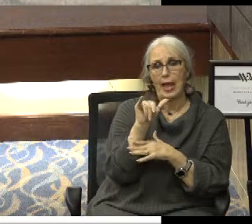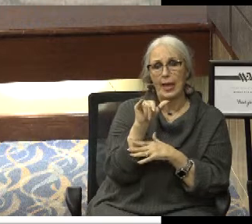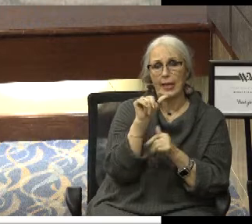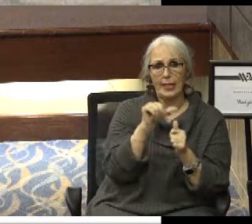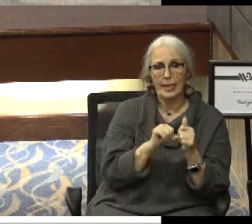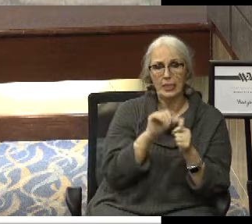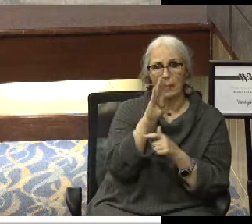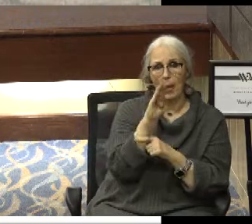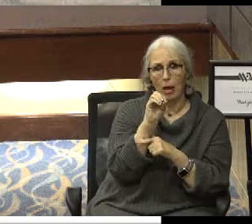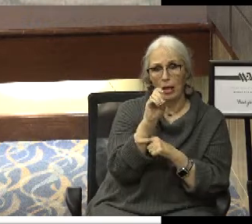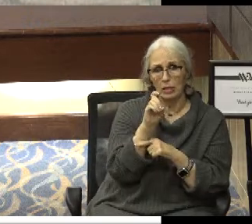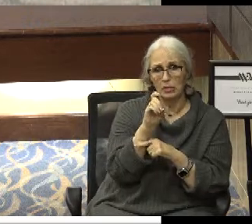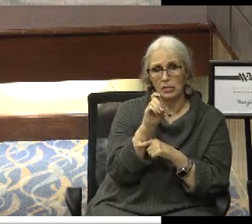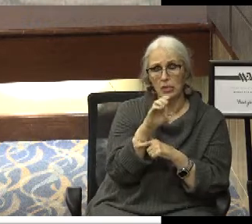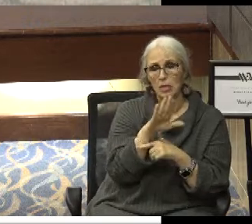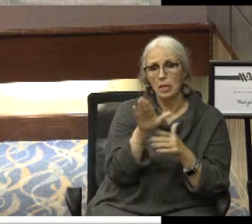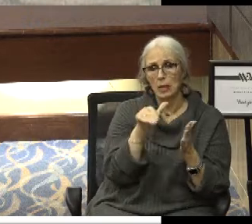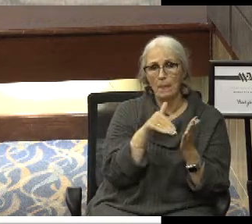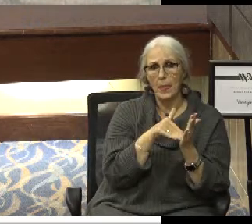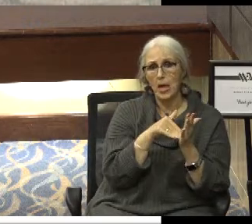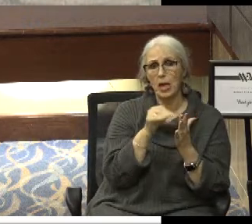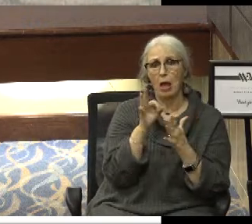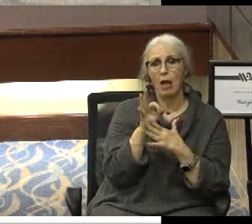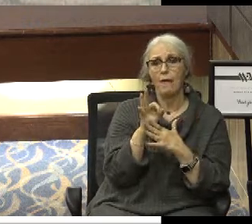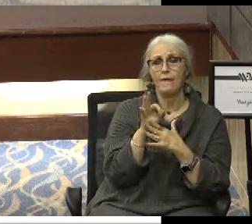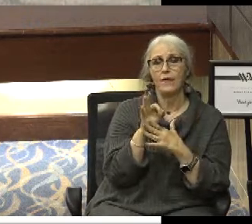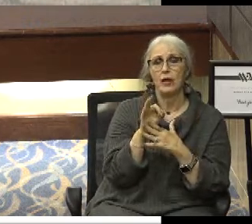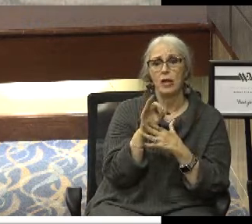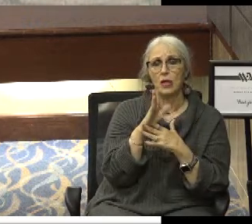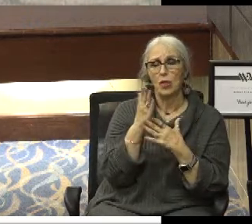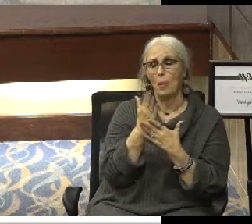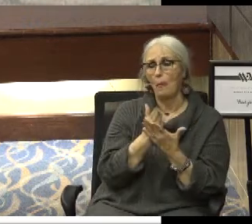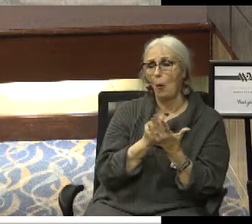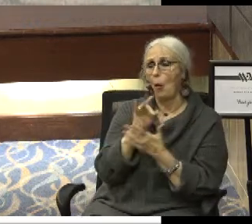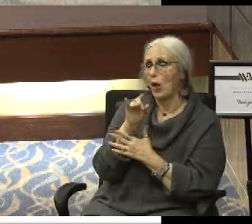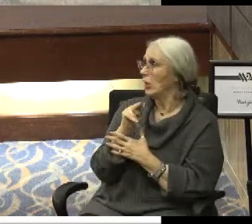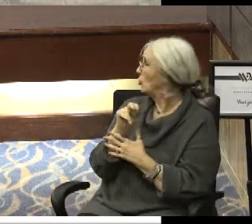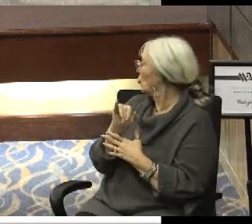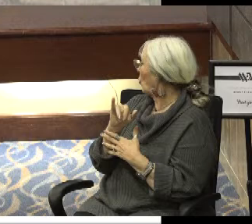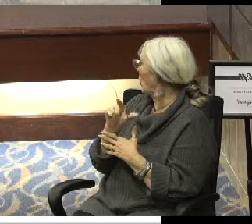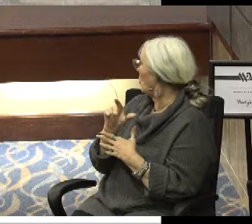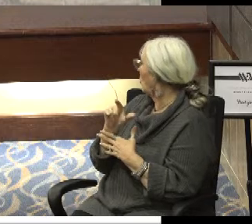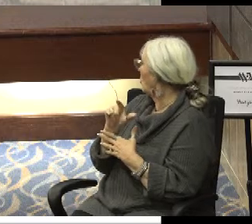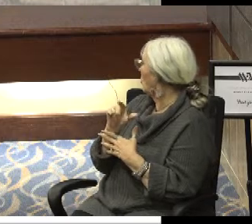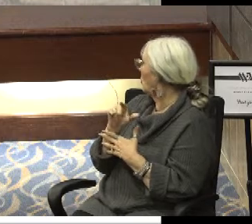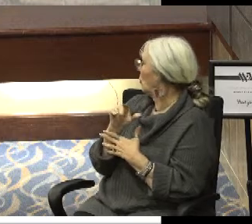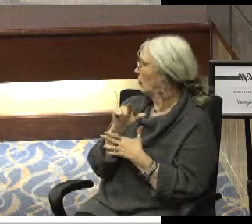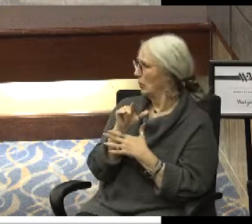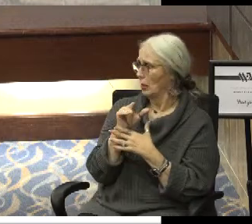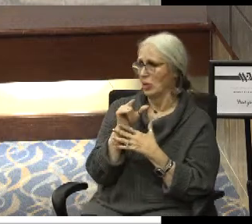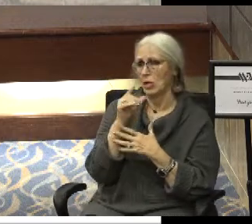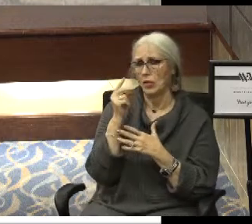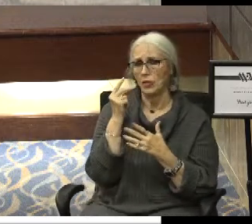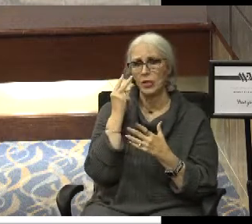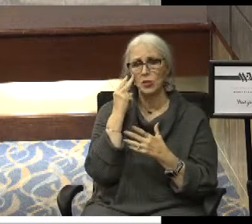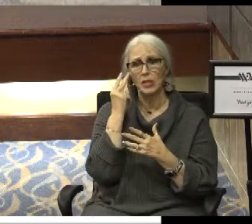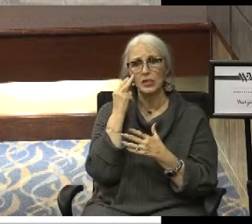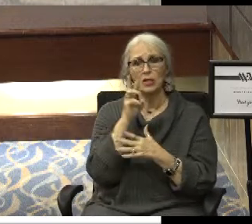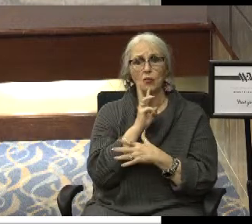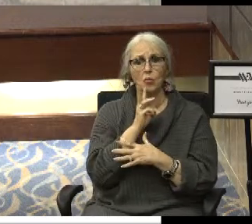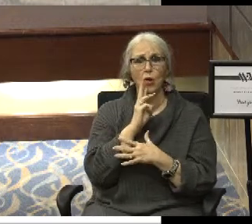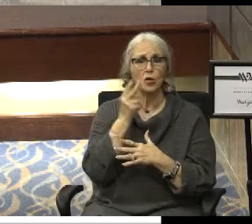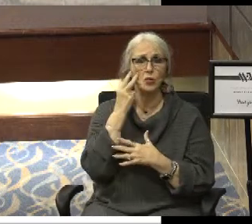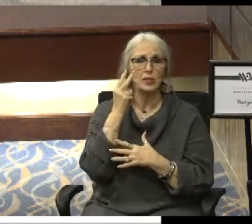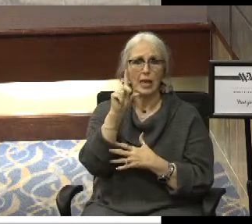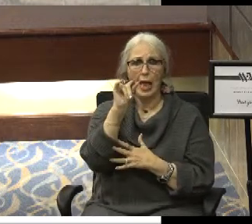boxes. In the midst of alluvial plain soils and water. When you look at the lake or the